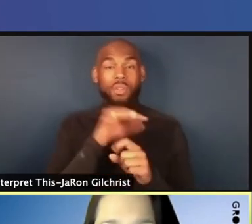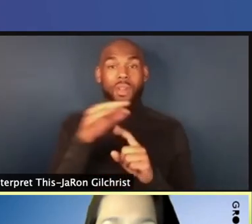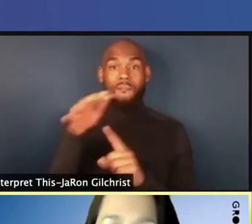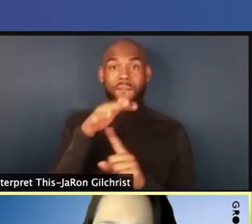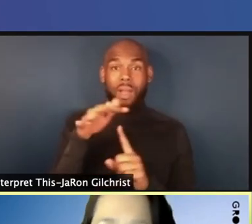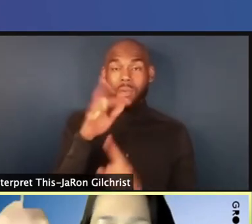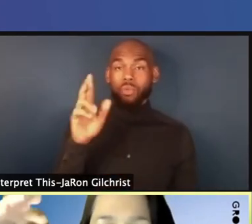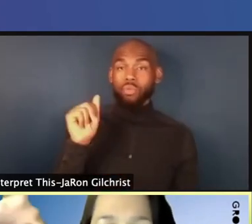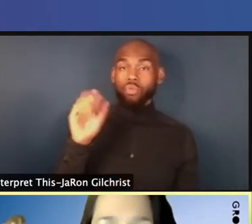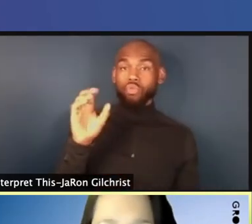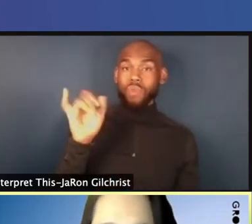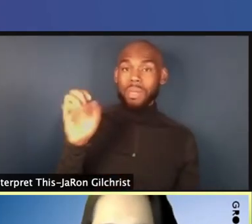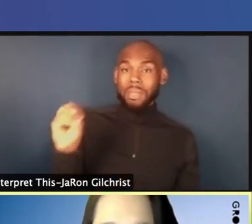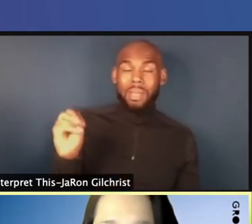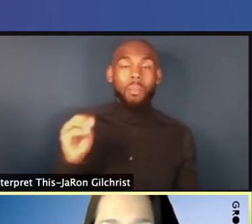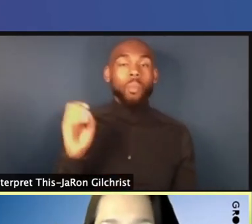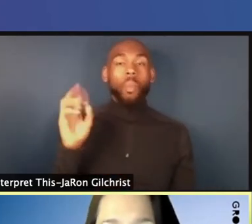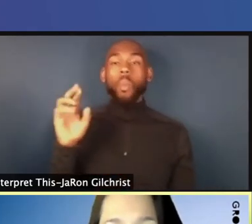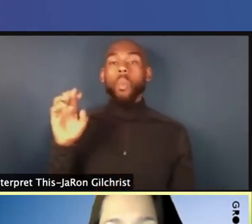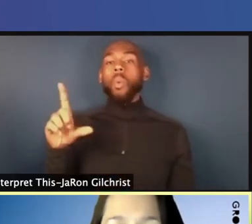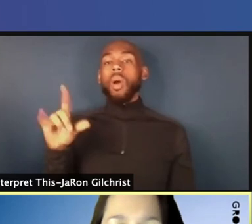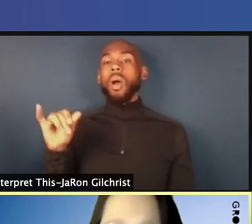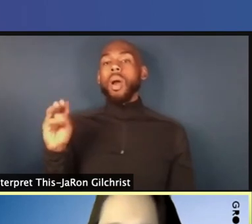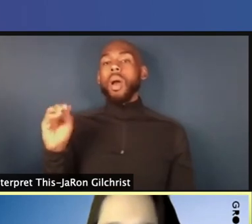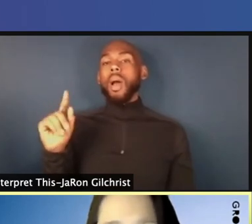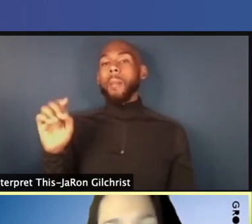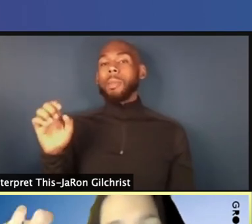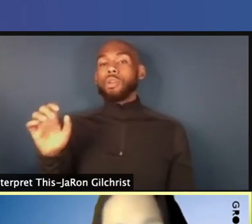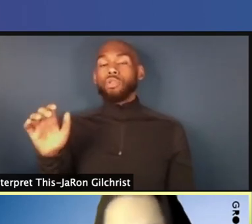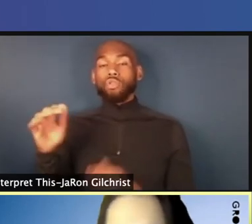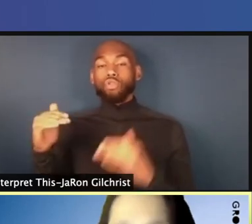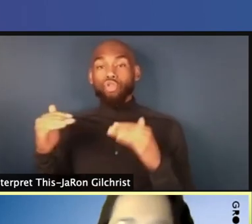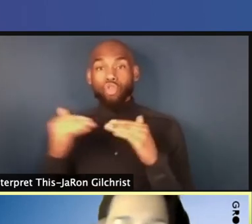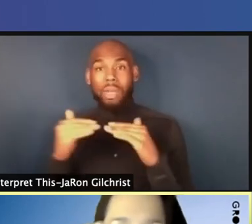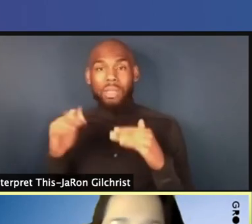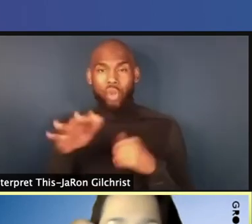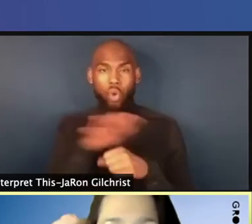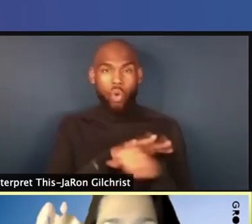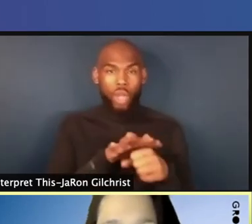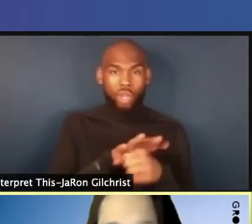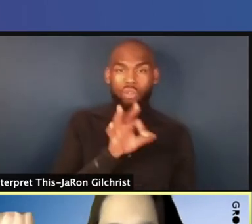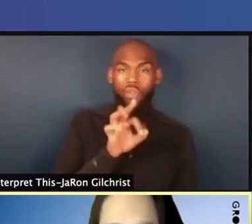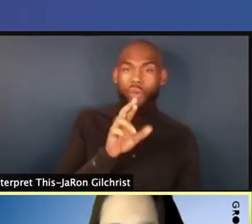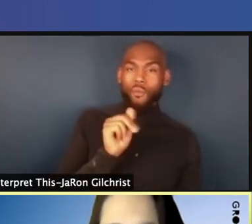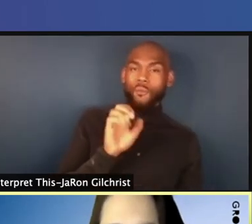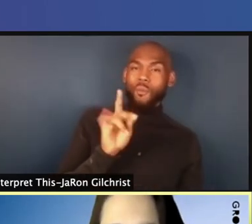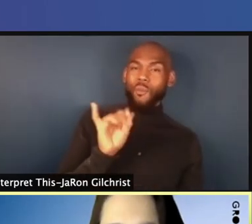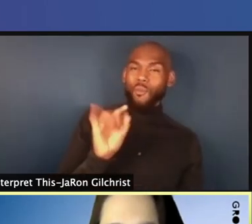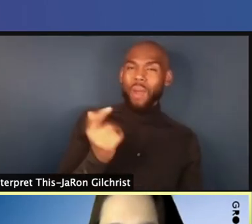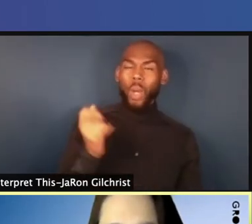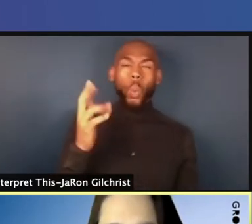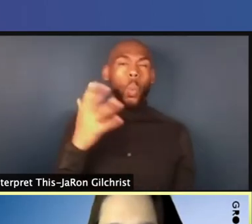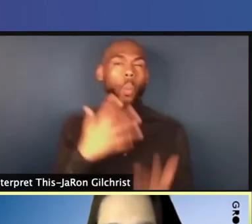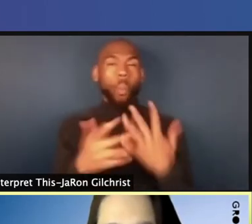your location and climate justice, or your location and fracking, or your location and whatever the sort of things